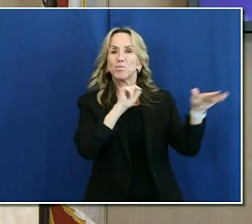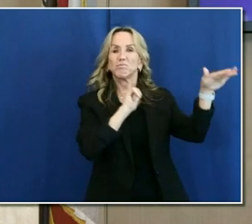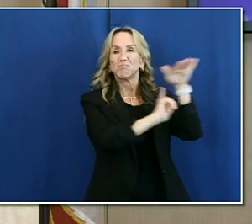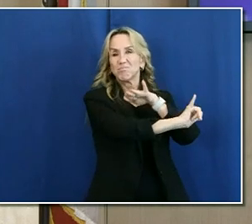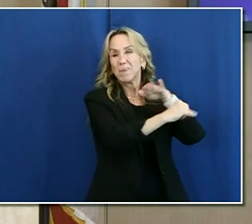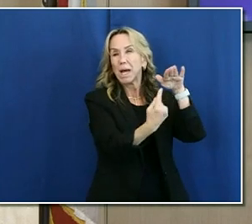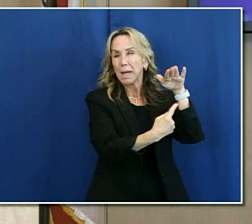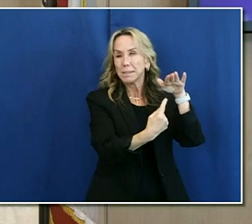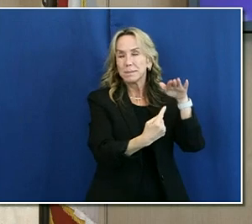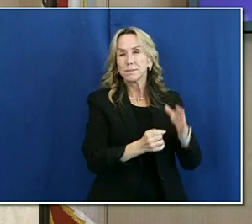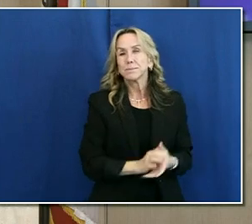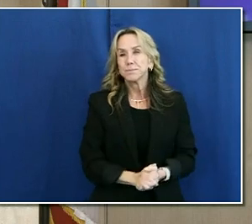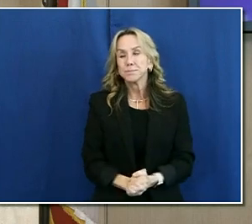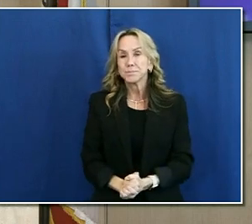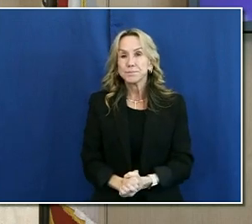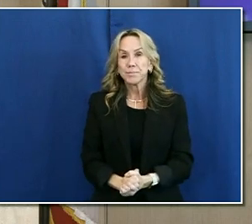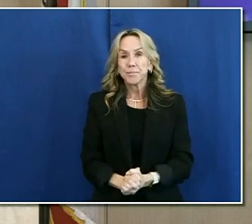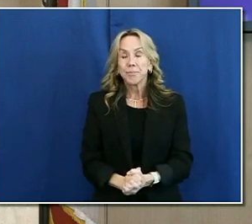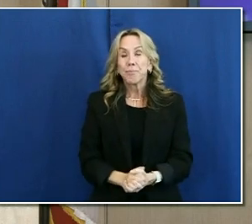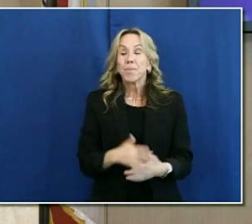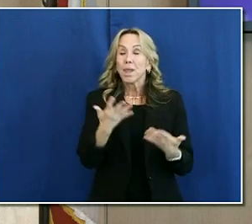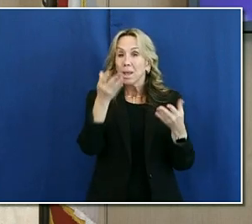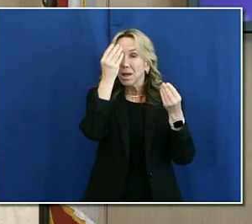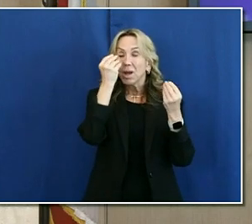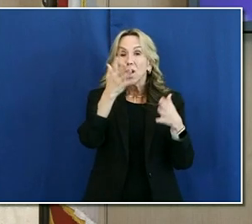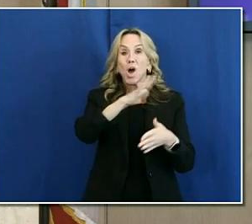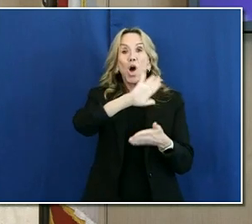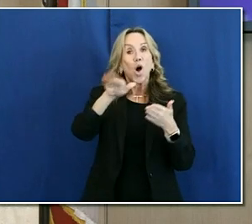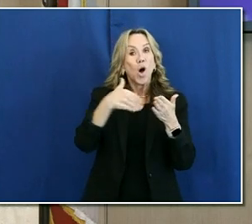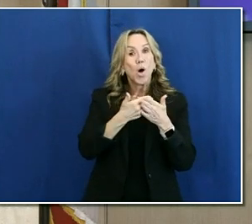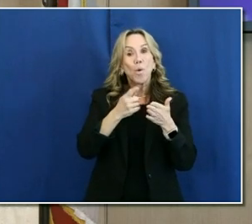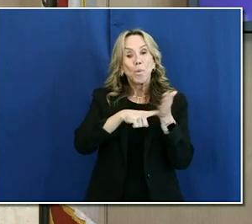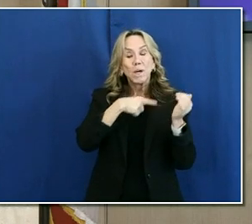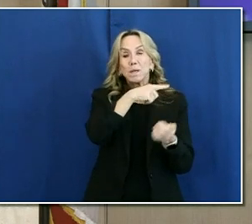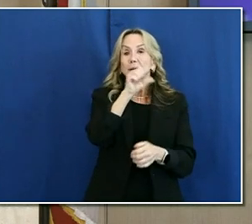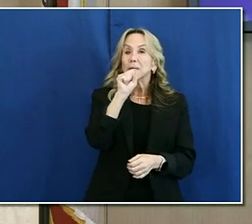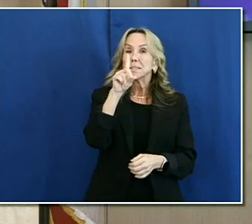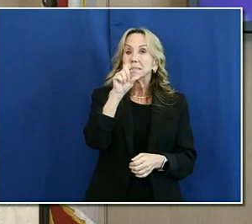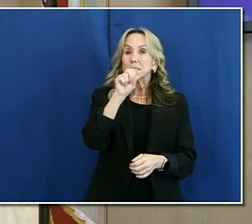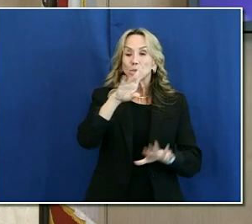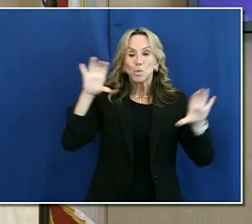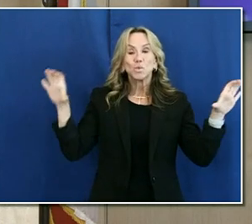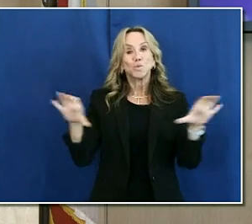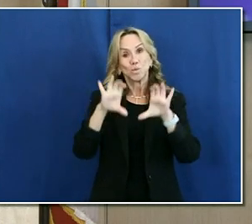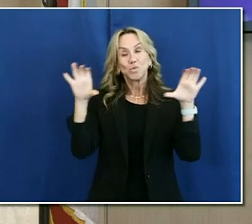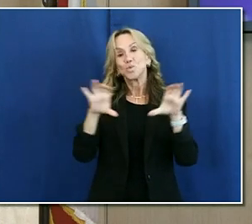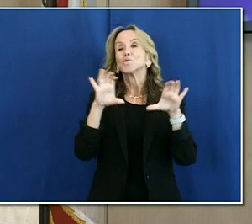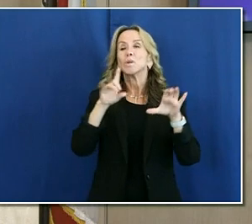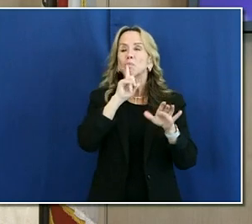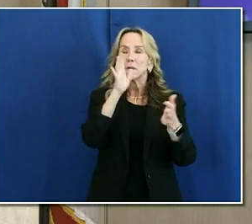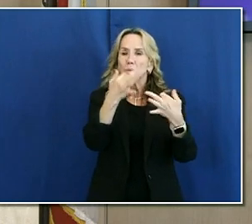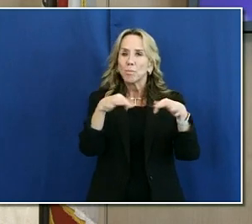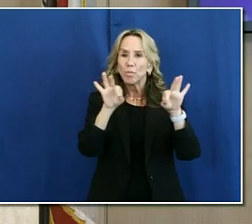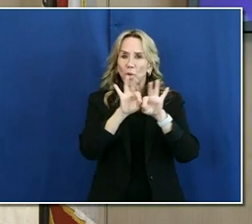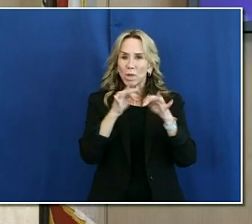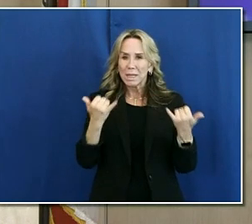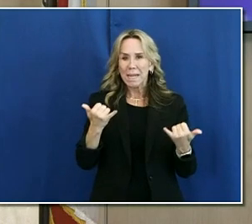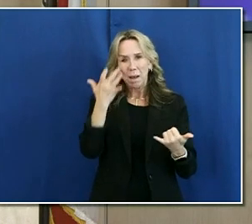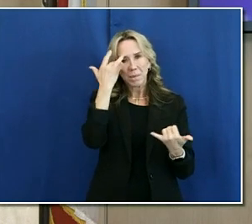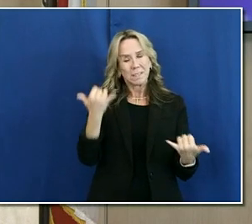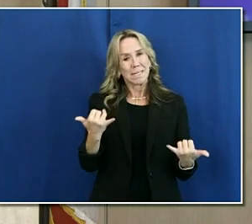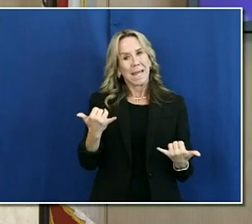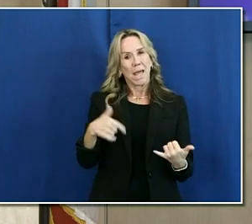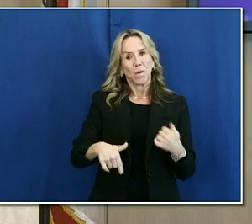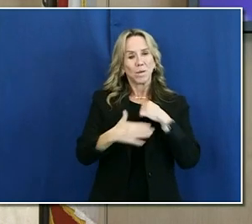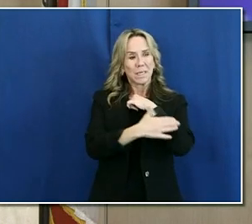points. All of the university's proactive measures are especially important as the county reopens. The